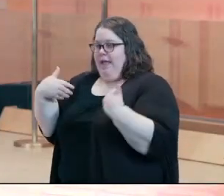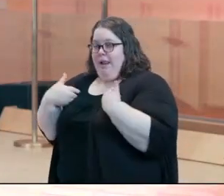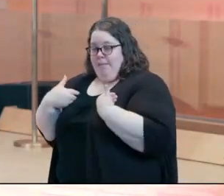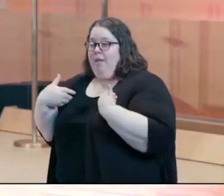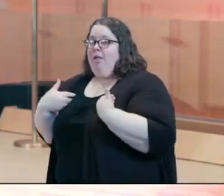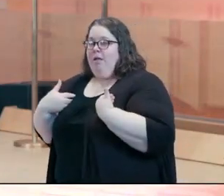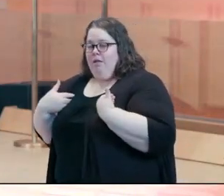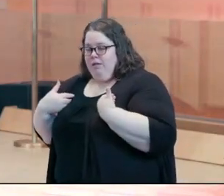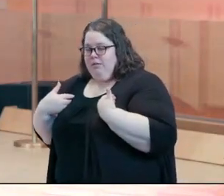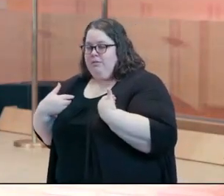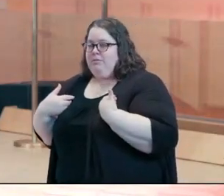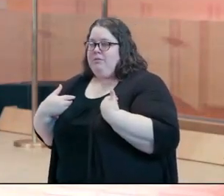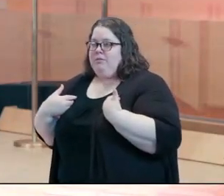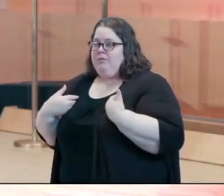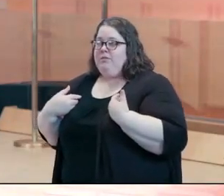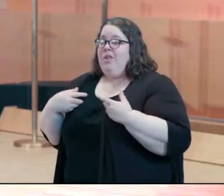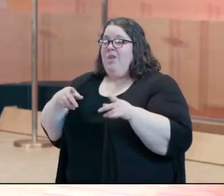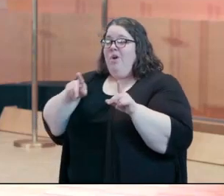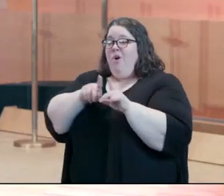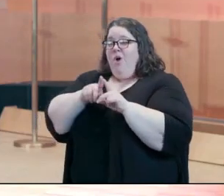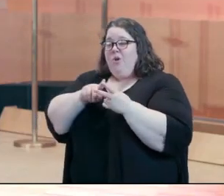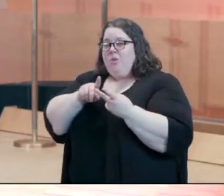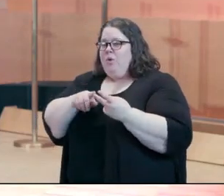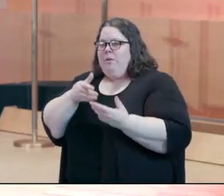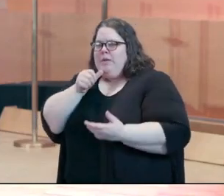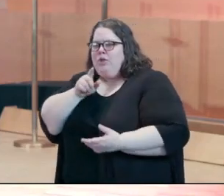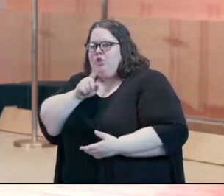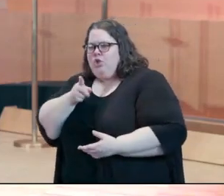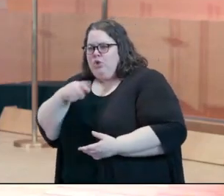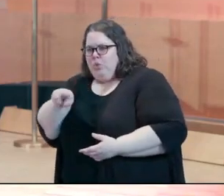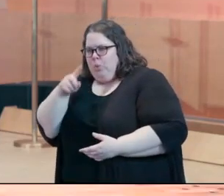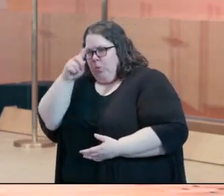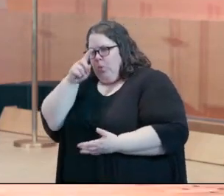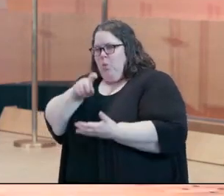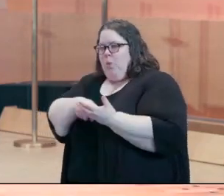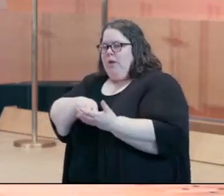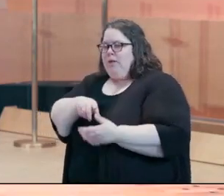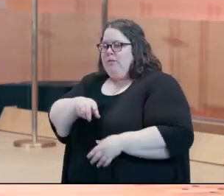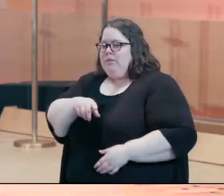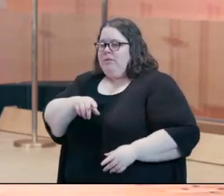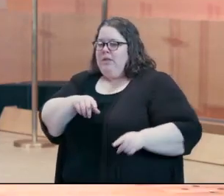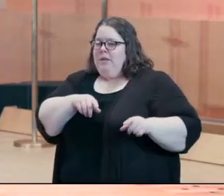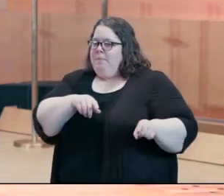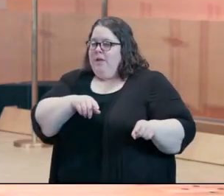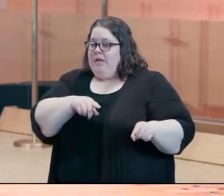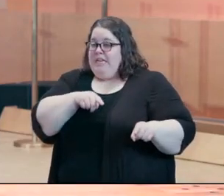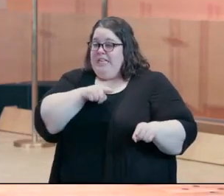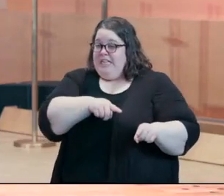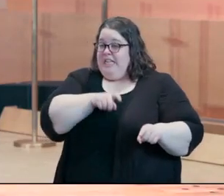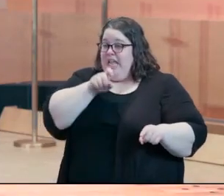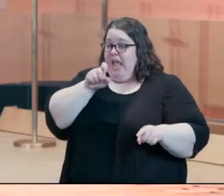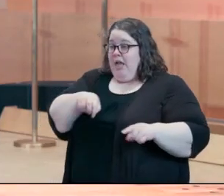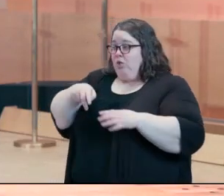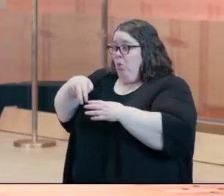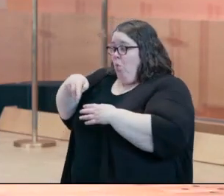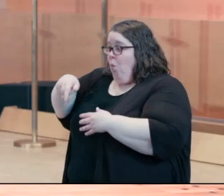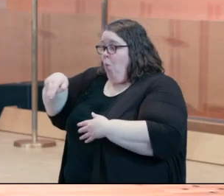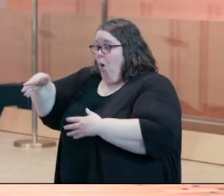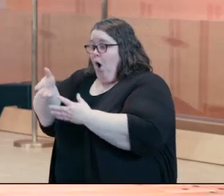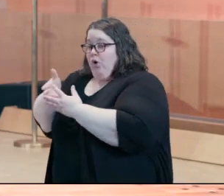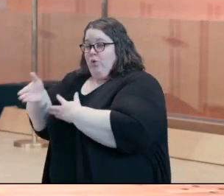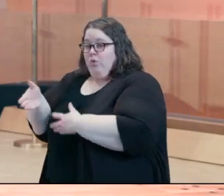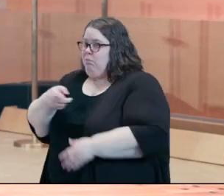more shocking than that, and I don't know if you noticed this, Abram is never called to walk through the carcasses.